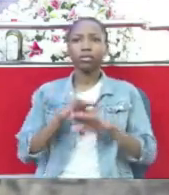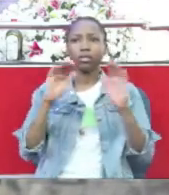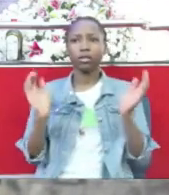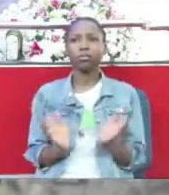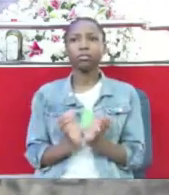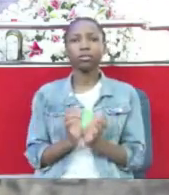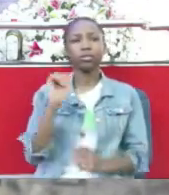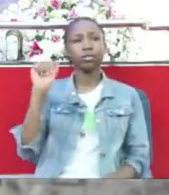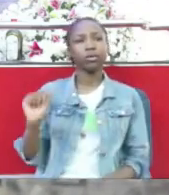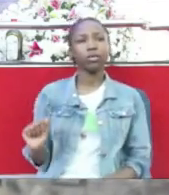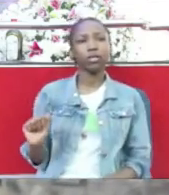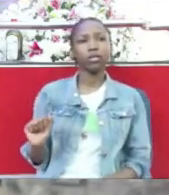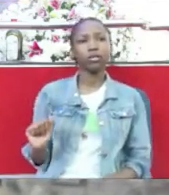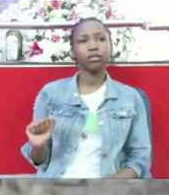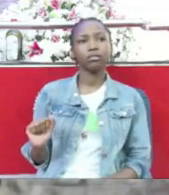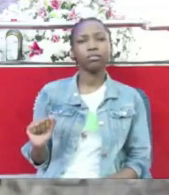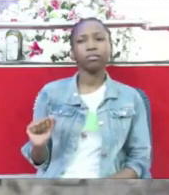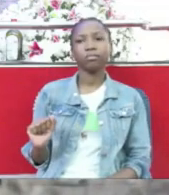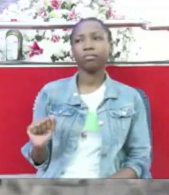juu.